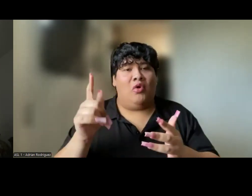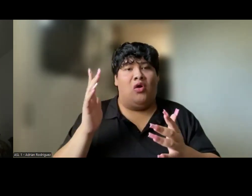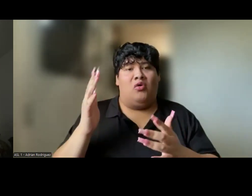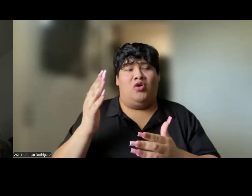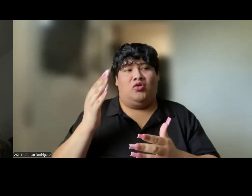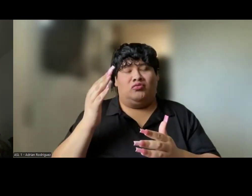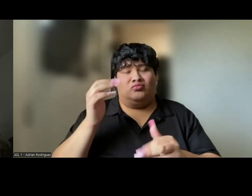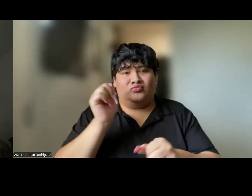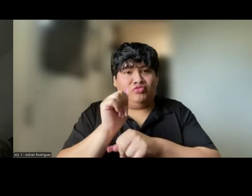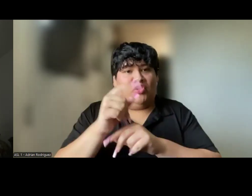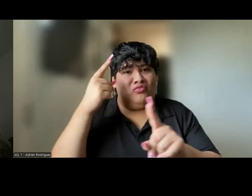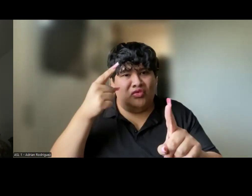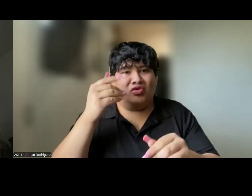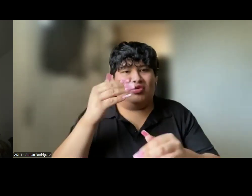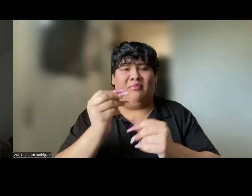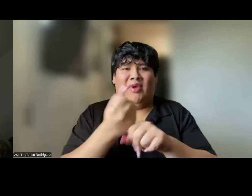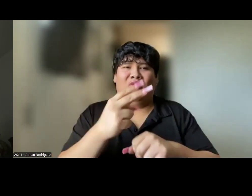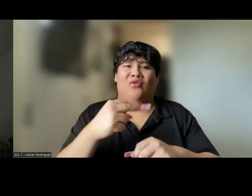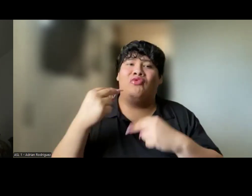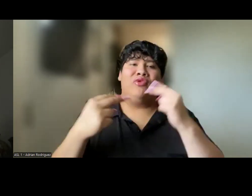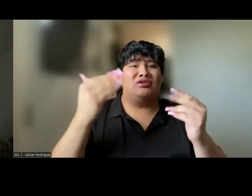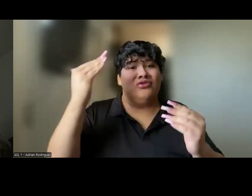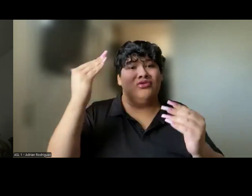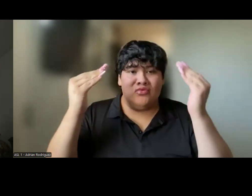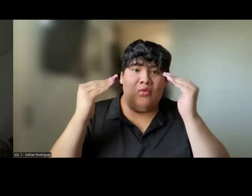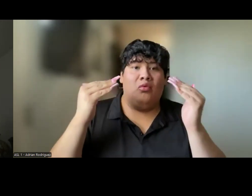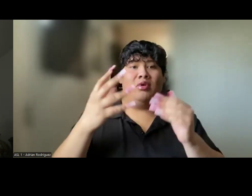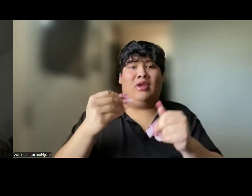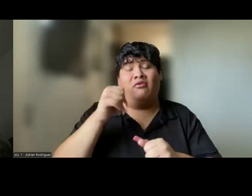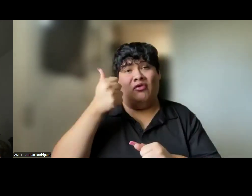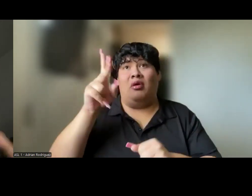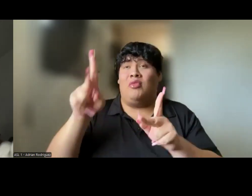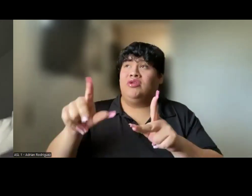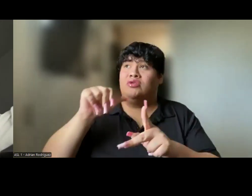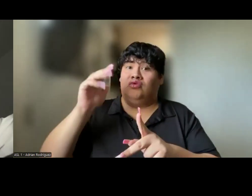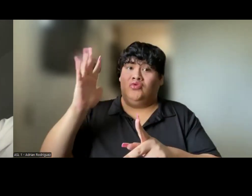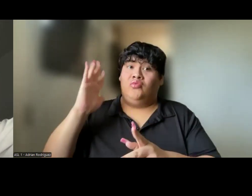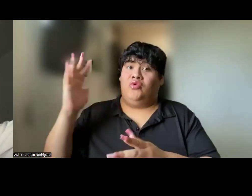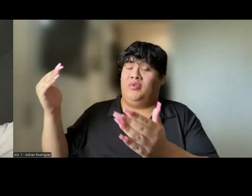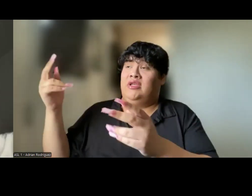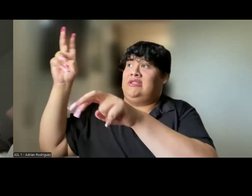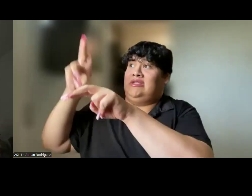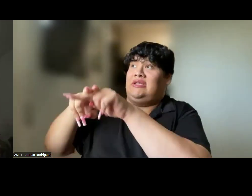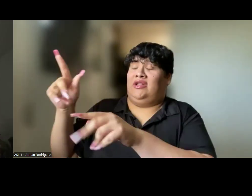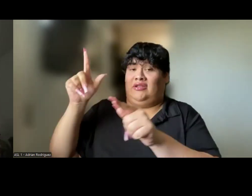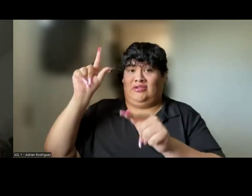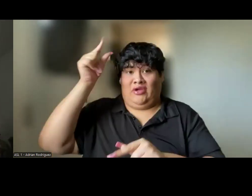upon, make your voices known to the person who'll be sitting in the governor's